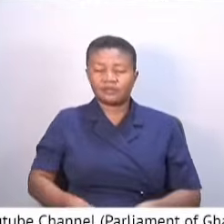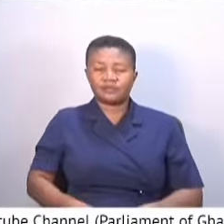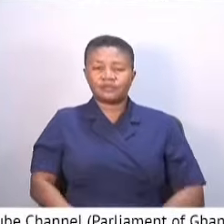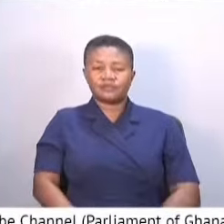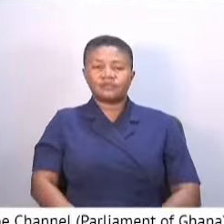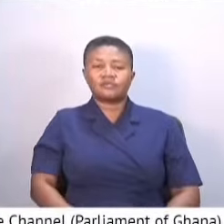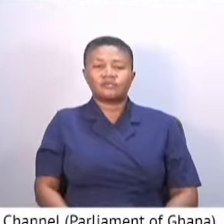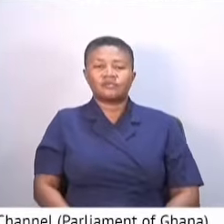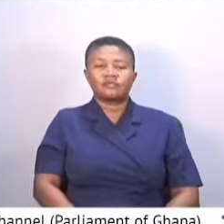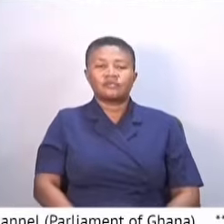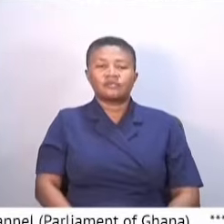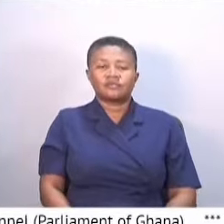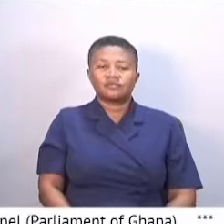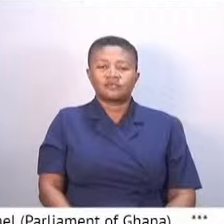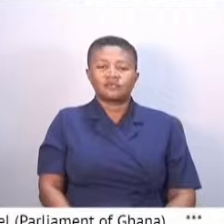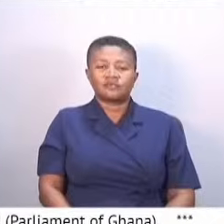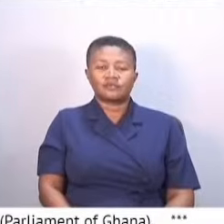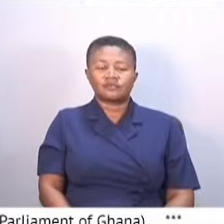and debate.